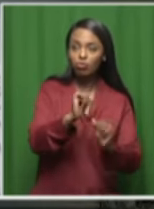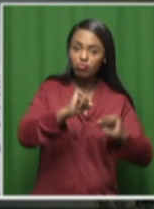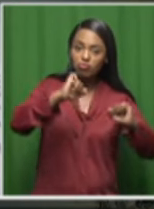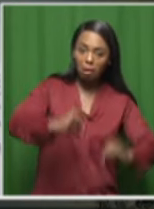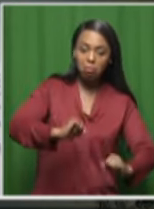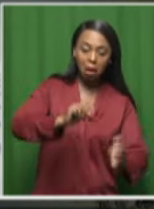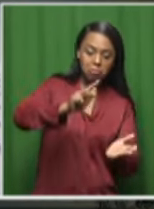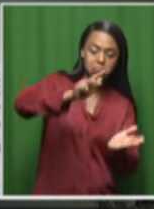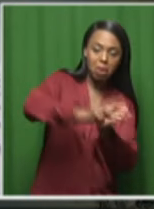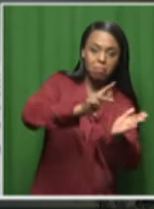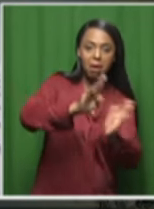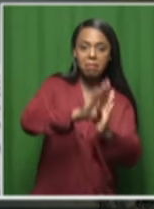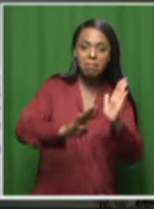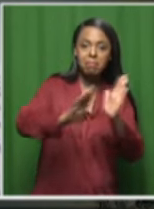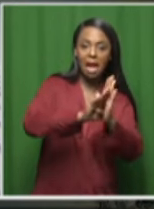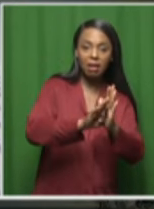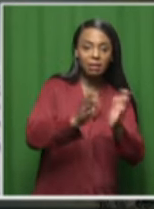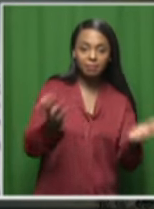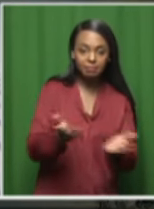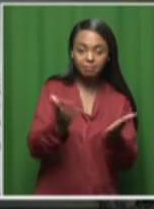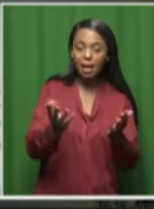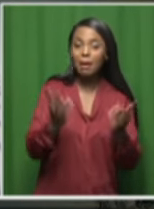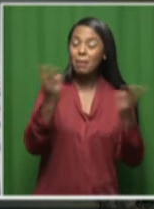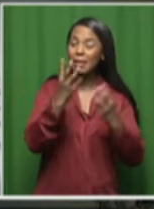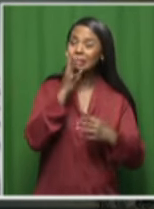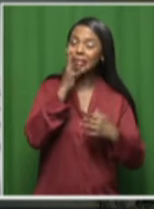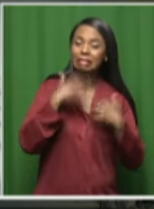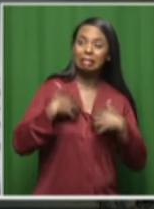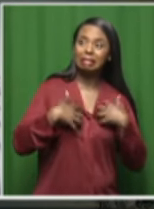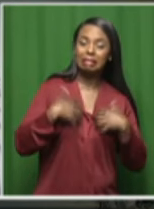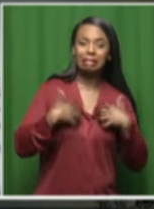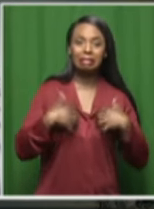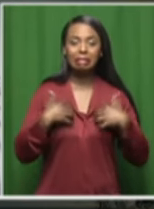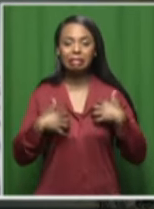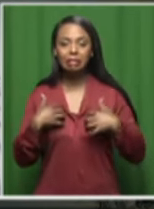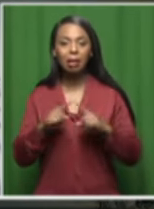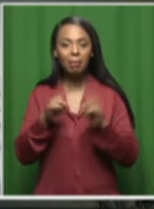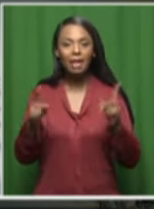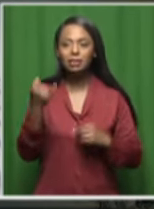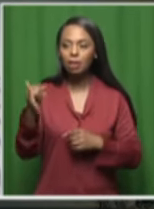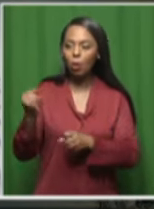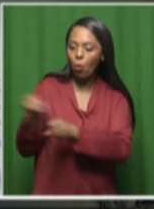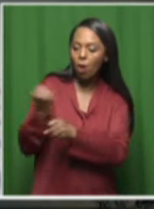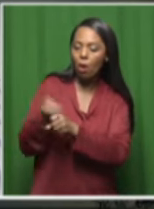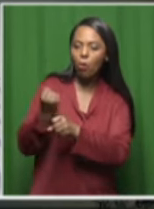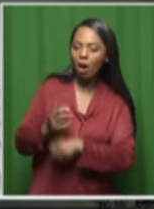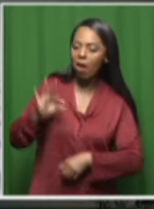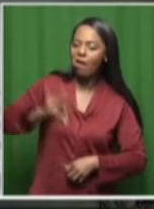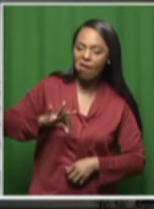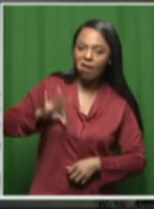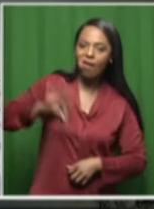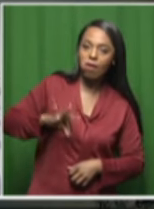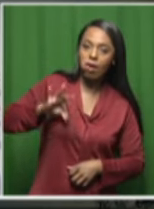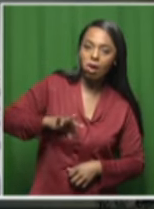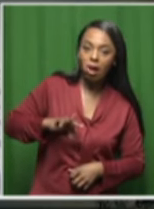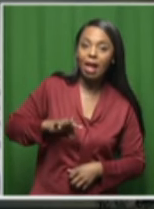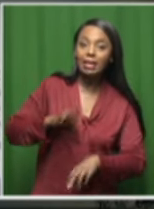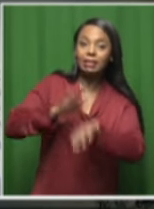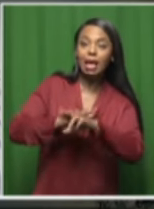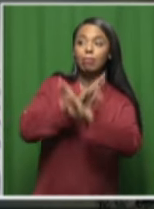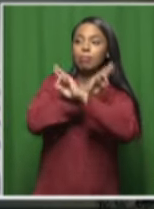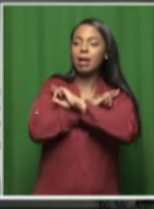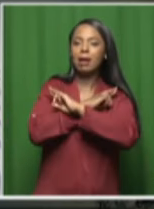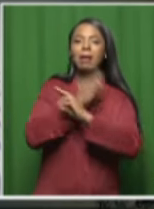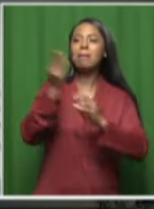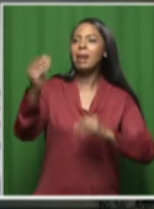of people are desperate, but at the end of the day, you are still working and perhaps getting an income. When you retire, there's no money